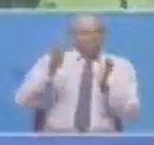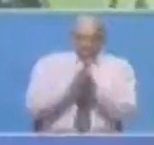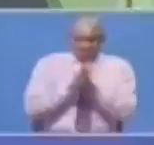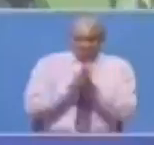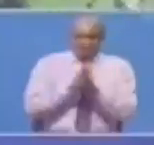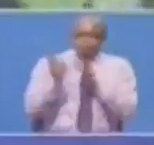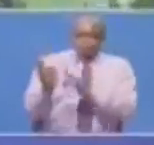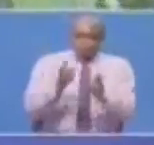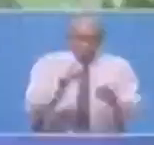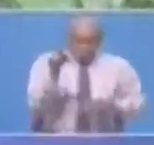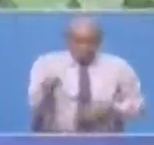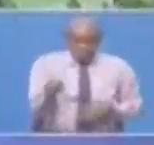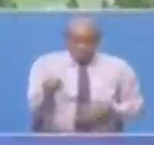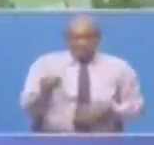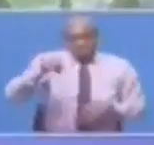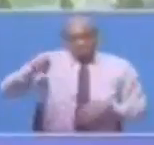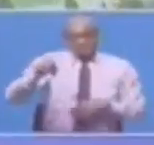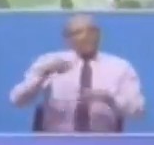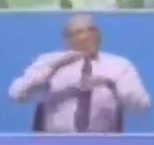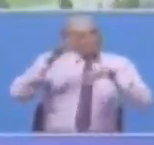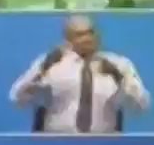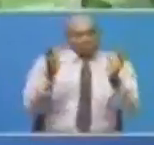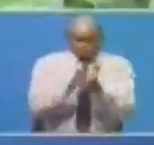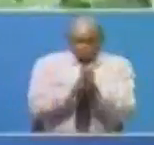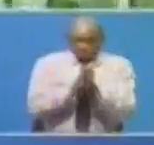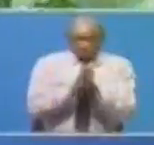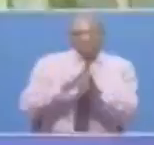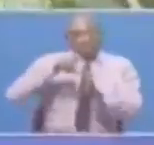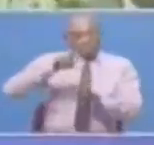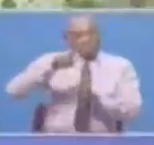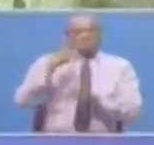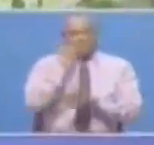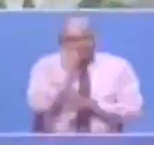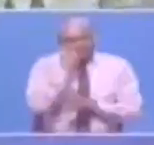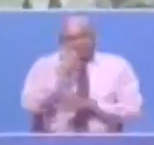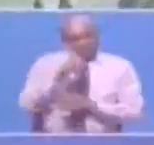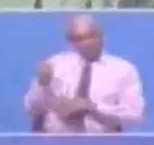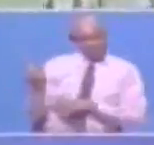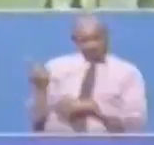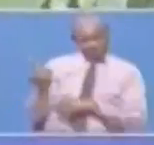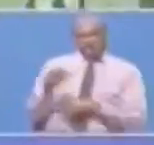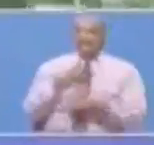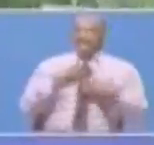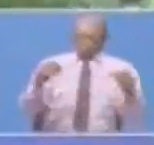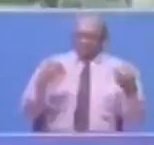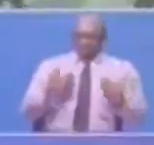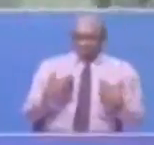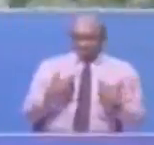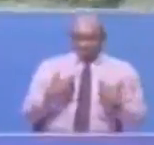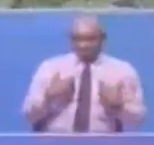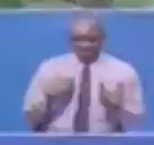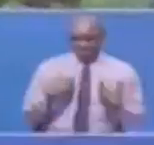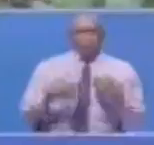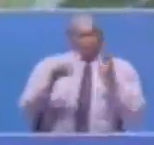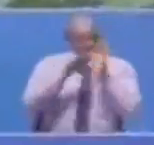non-genetically modified maize being severely affected by the stalk borer, while this one is very healthy. The program